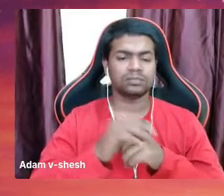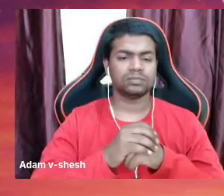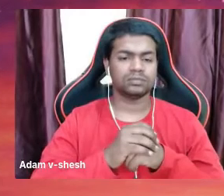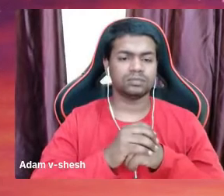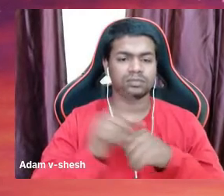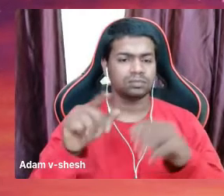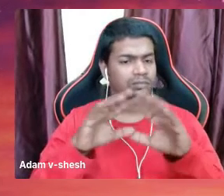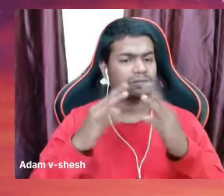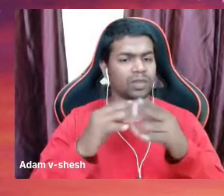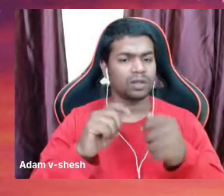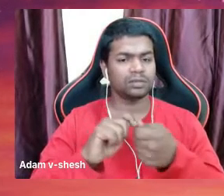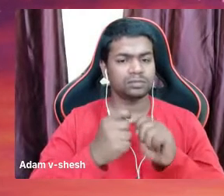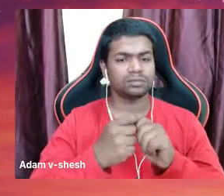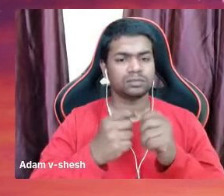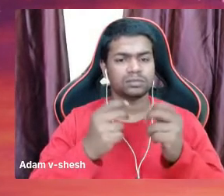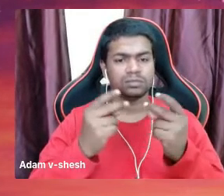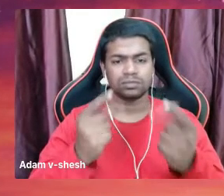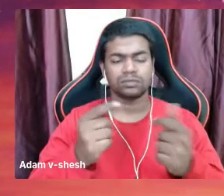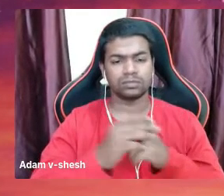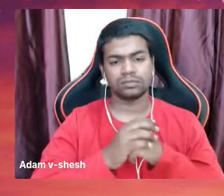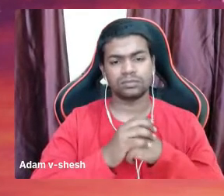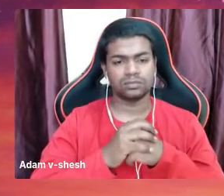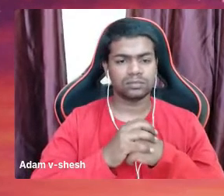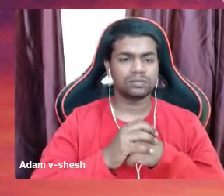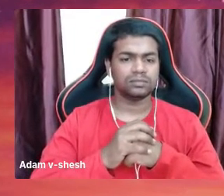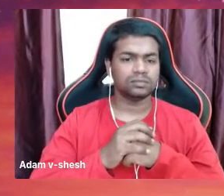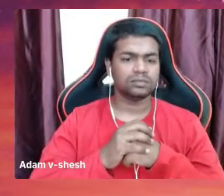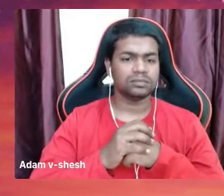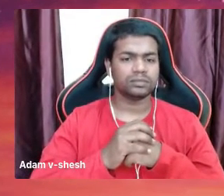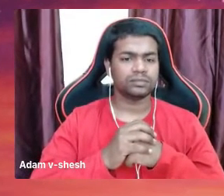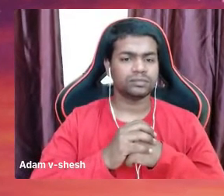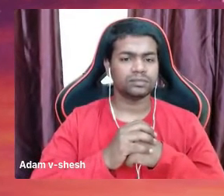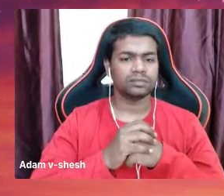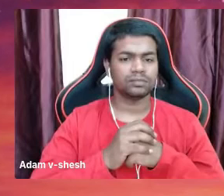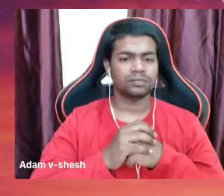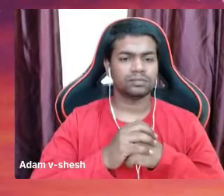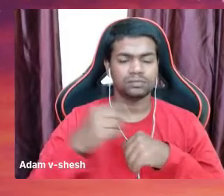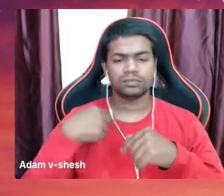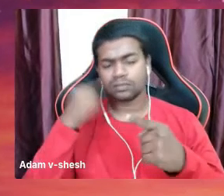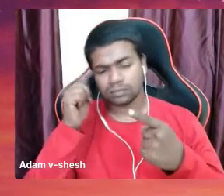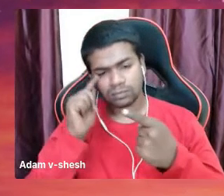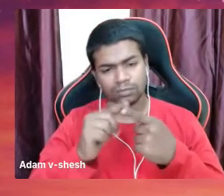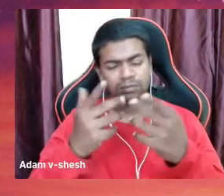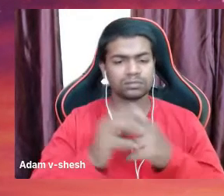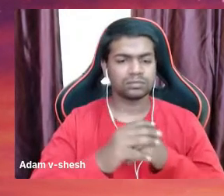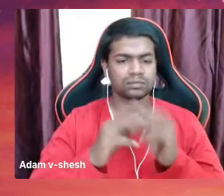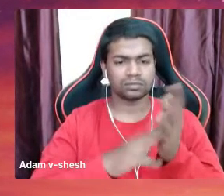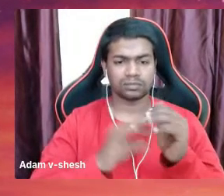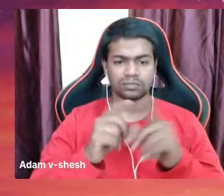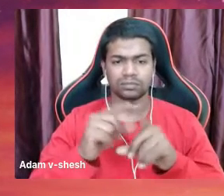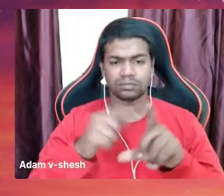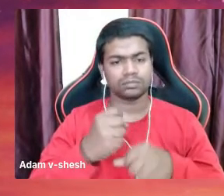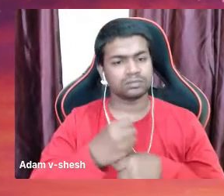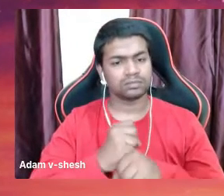the world is changing very, very dramatically around that. That said, at least my view is that moats get built